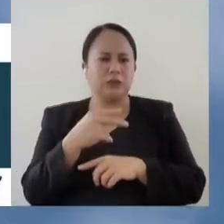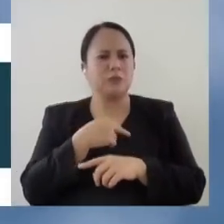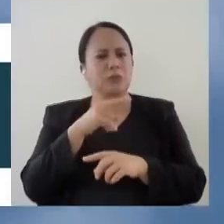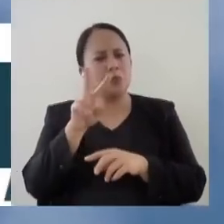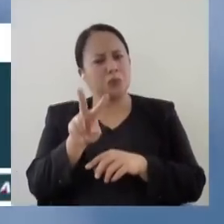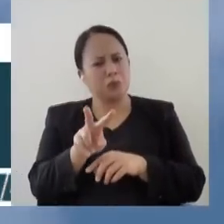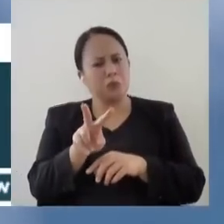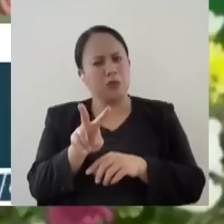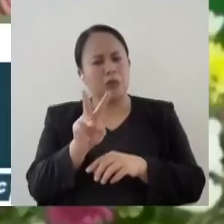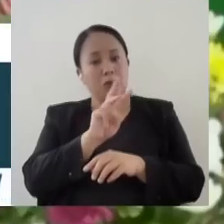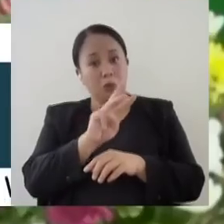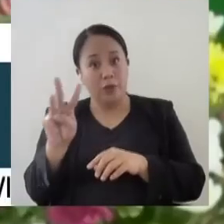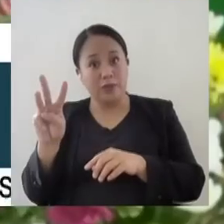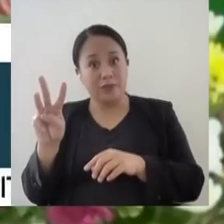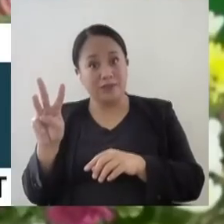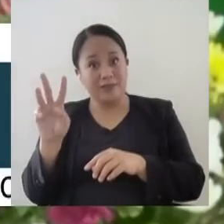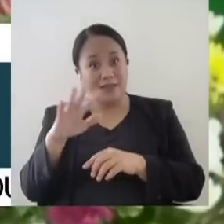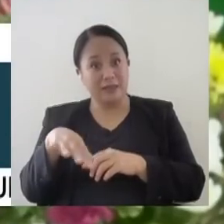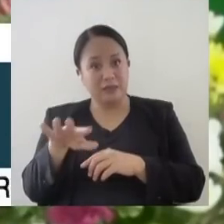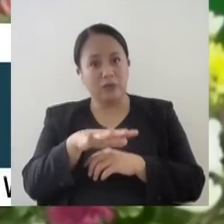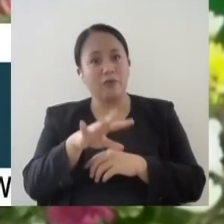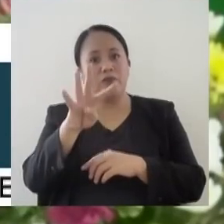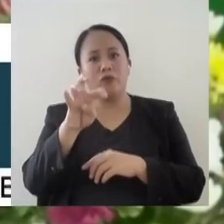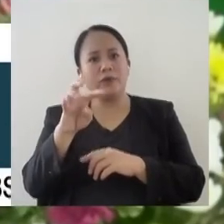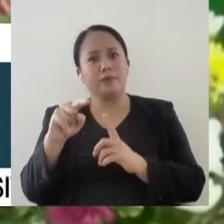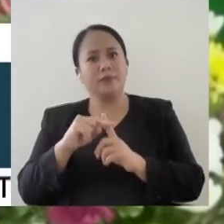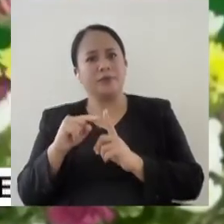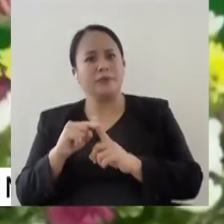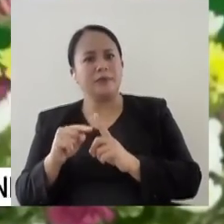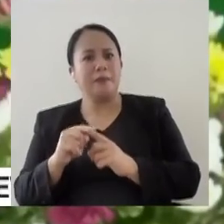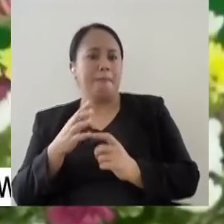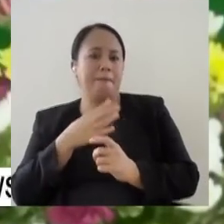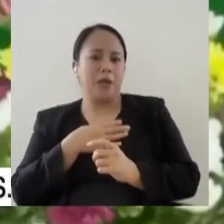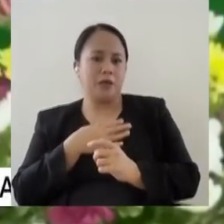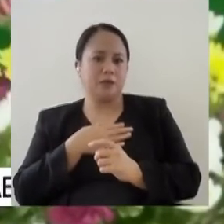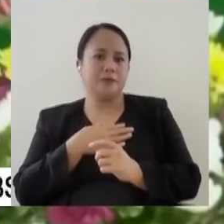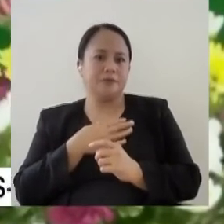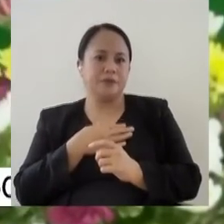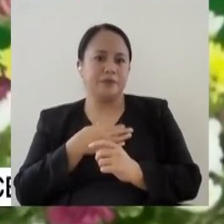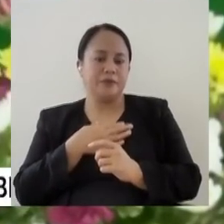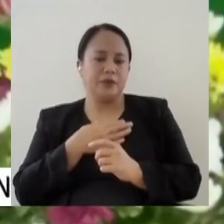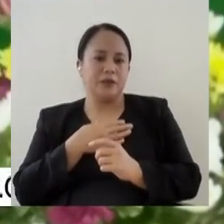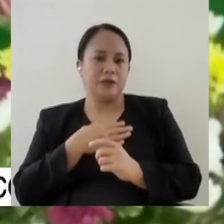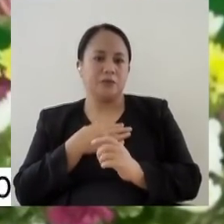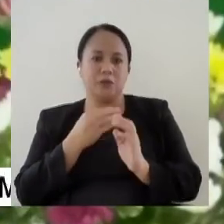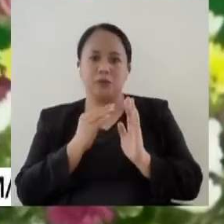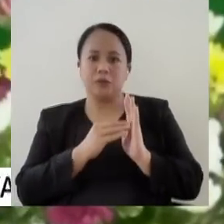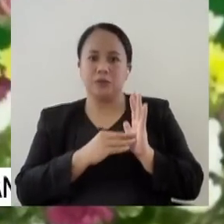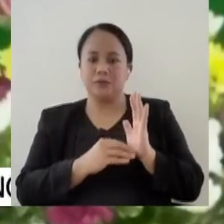Westcom area lang, ha, mga 400 plus. That's my Chinese lang.